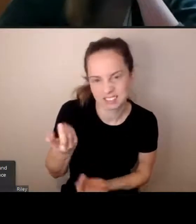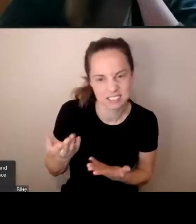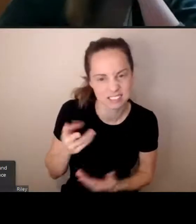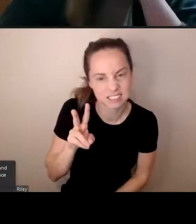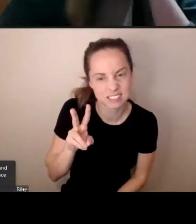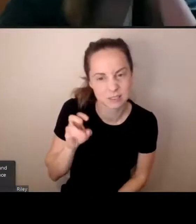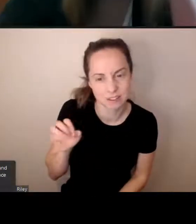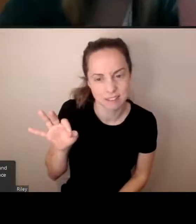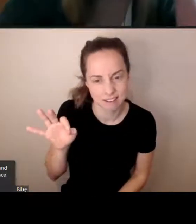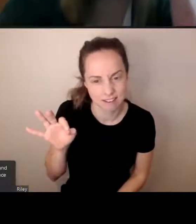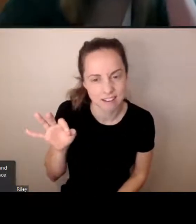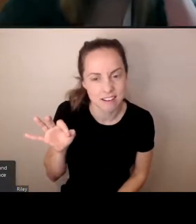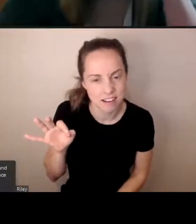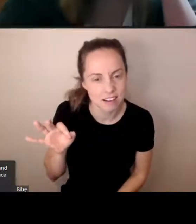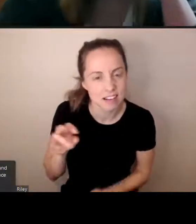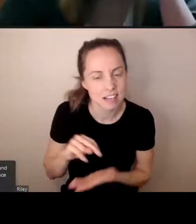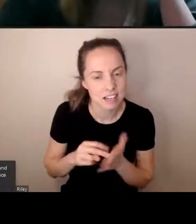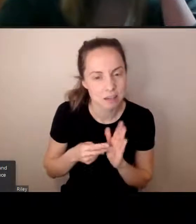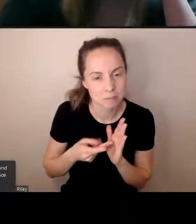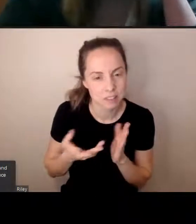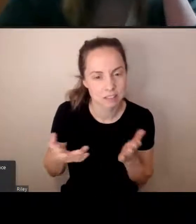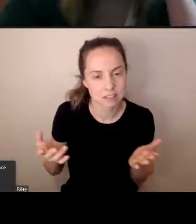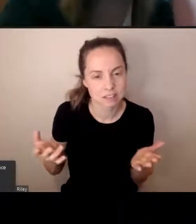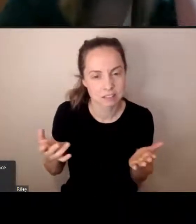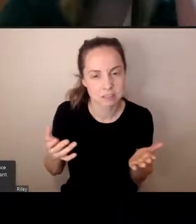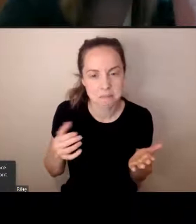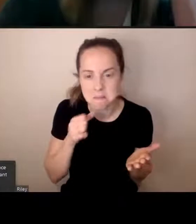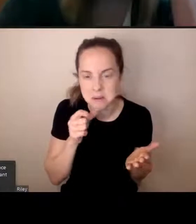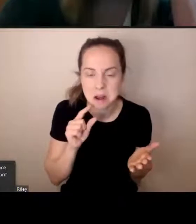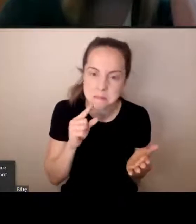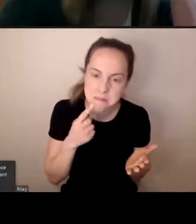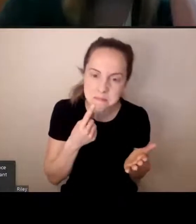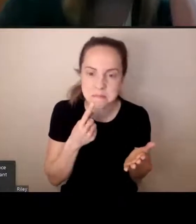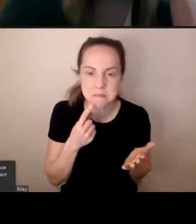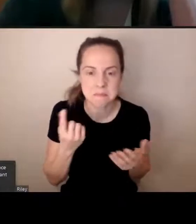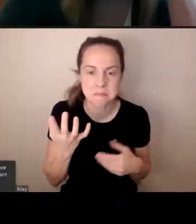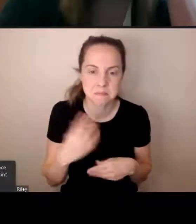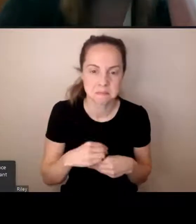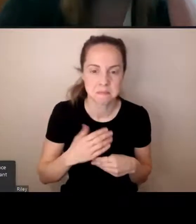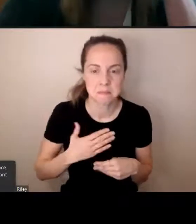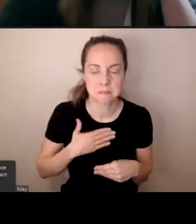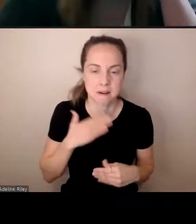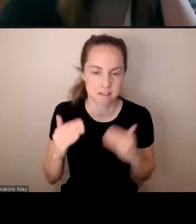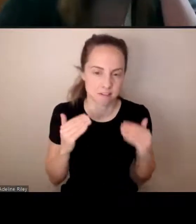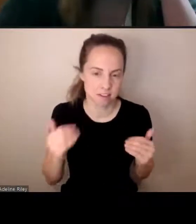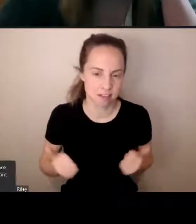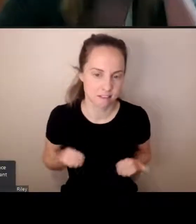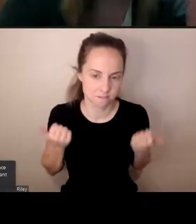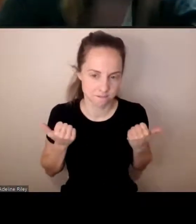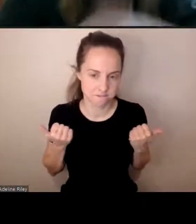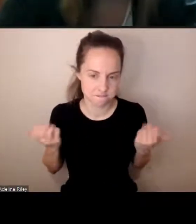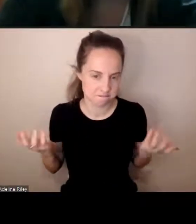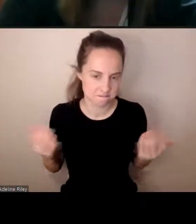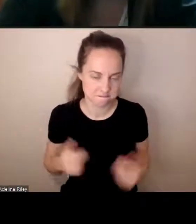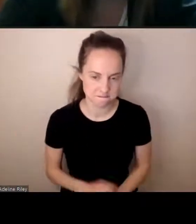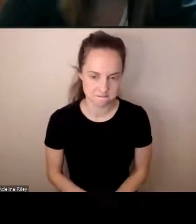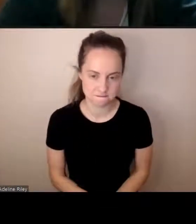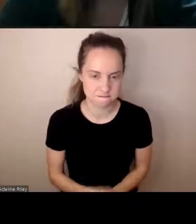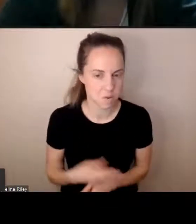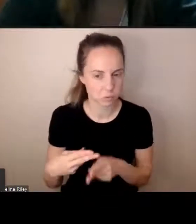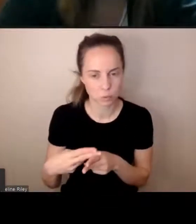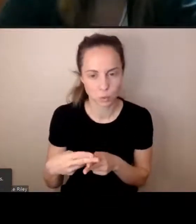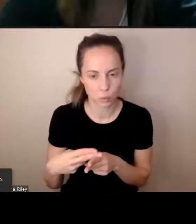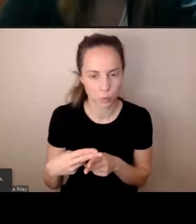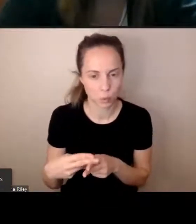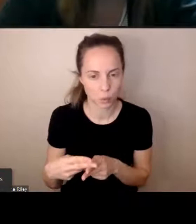so it hasn't been a significant part of my adult life, just numeral in terms of the number of